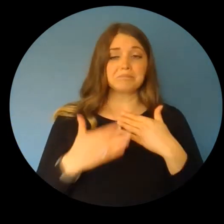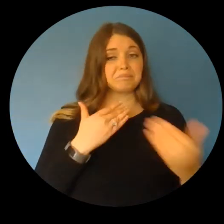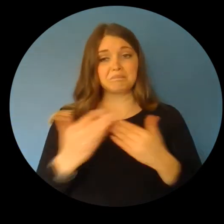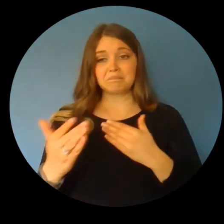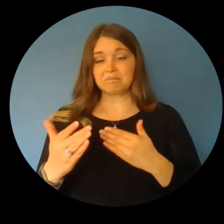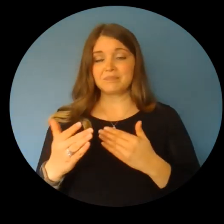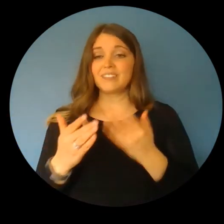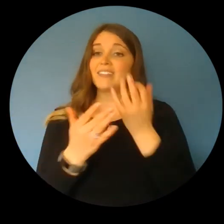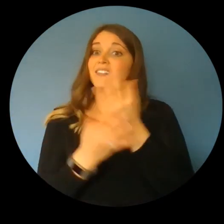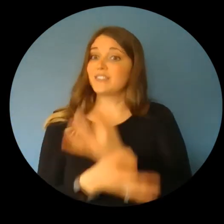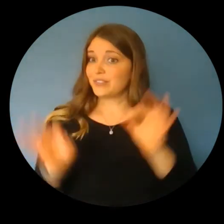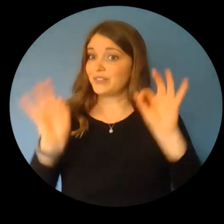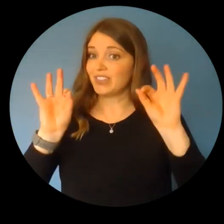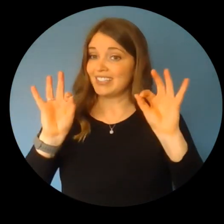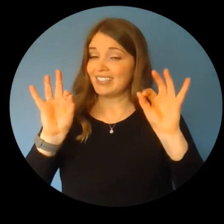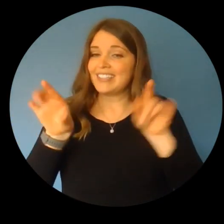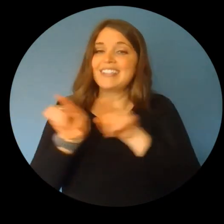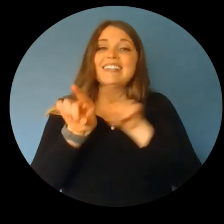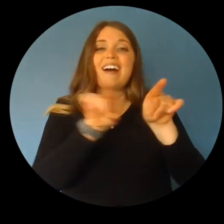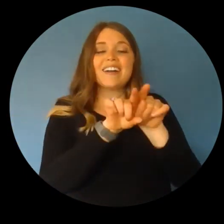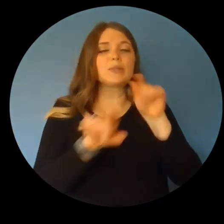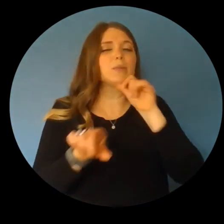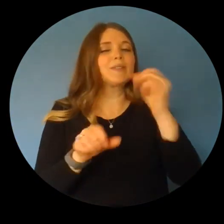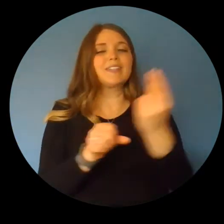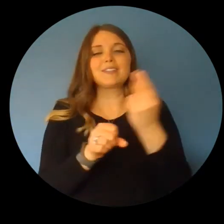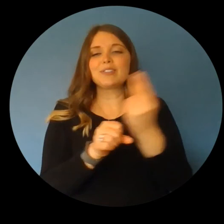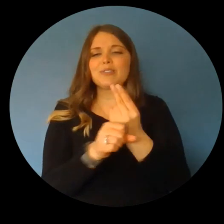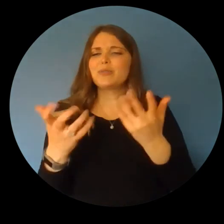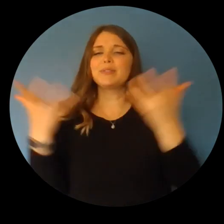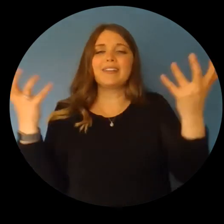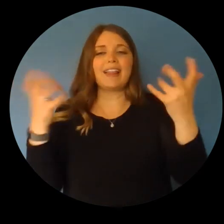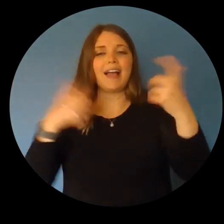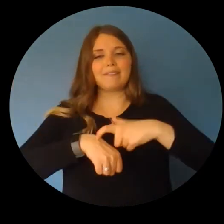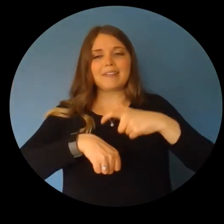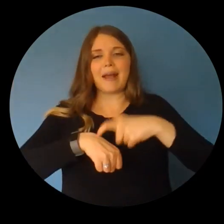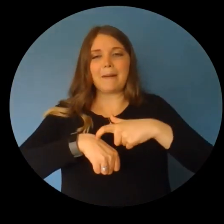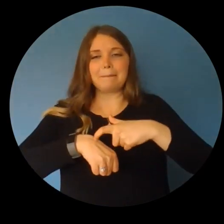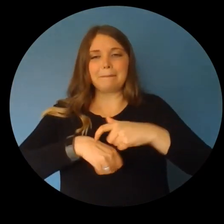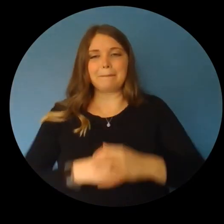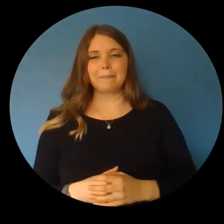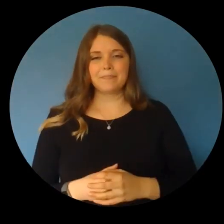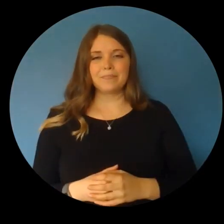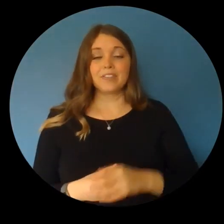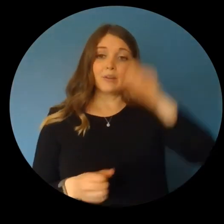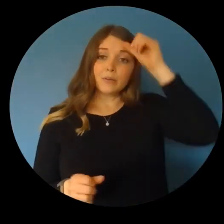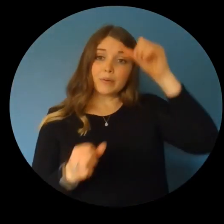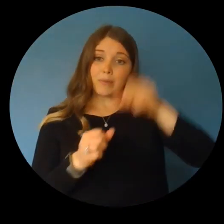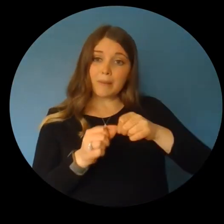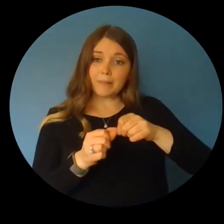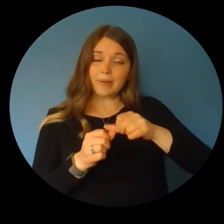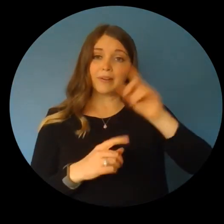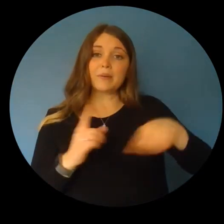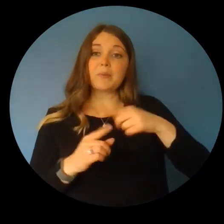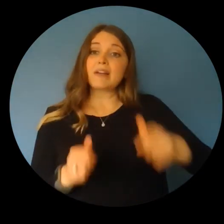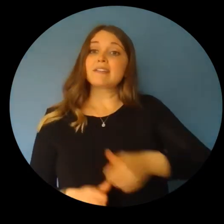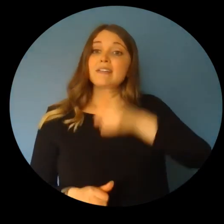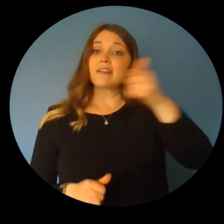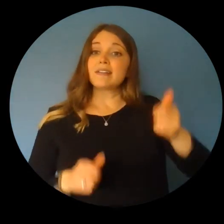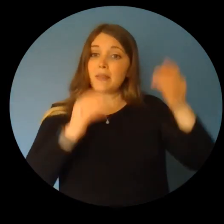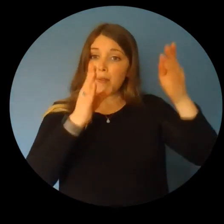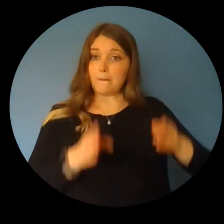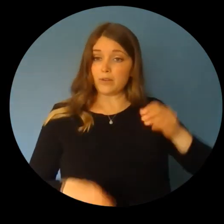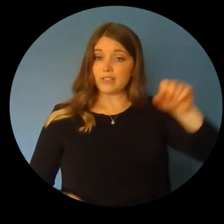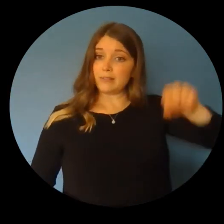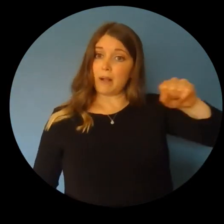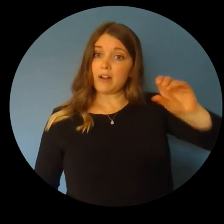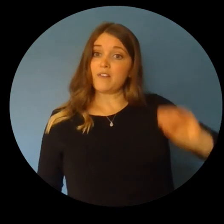cost money and it doesn't take much time. And remember, when you fill someone else's bucket,